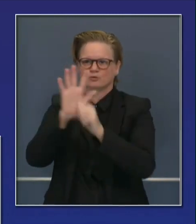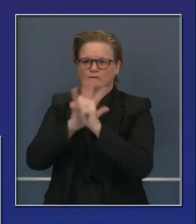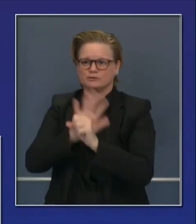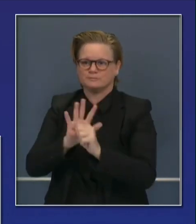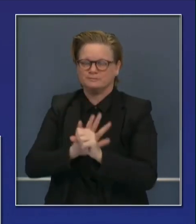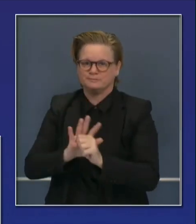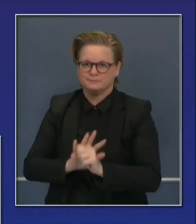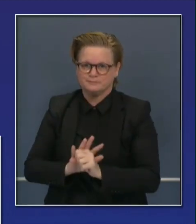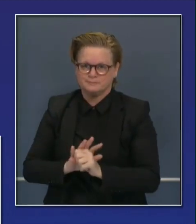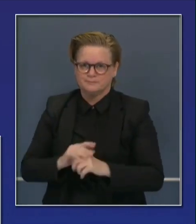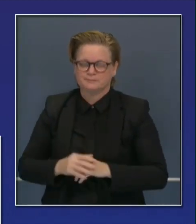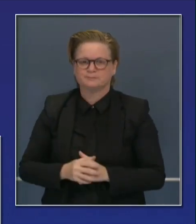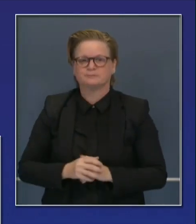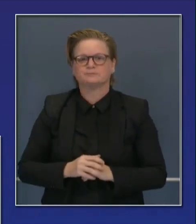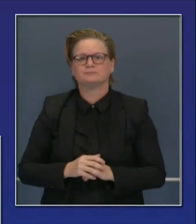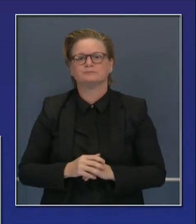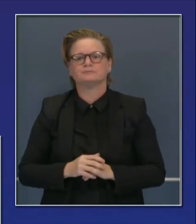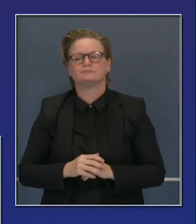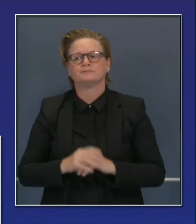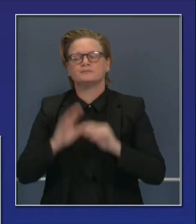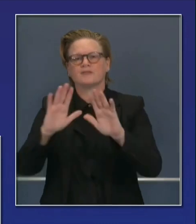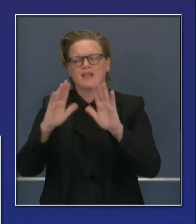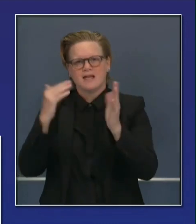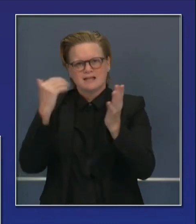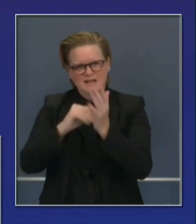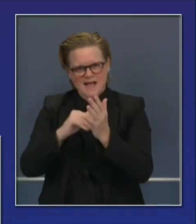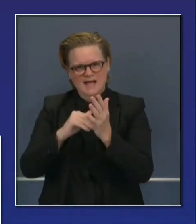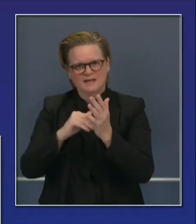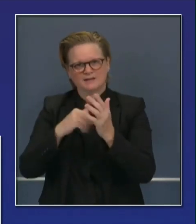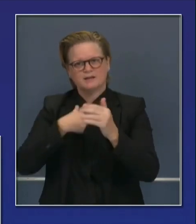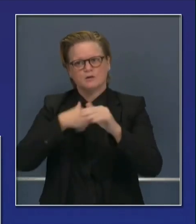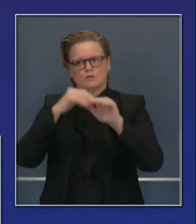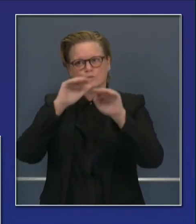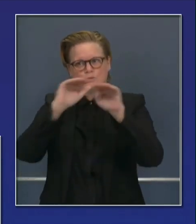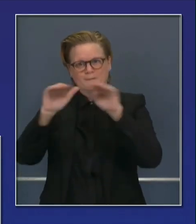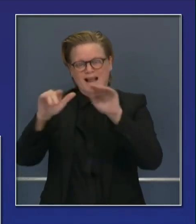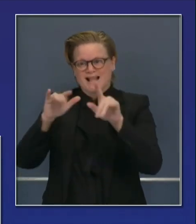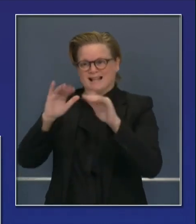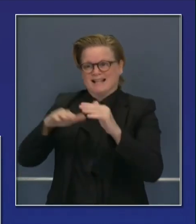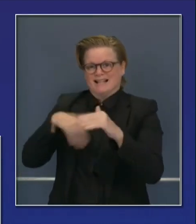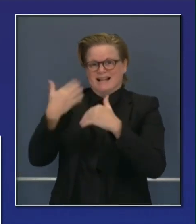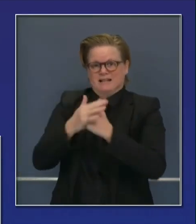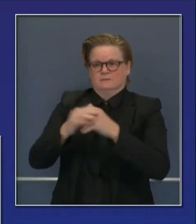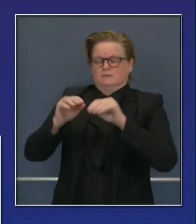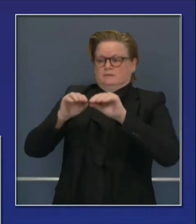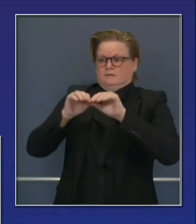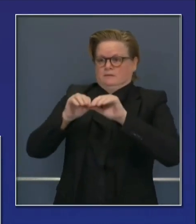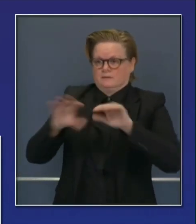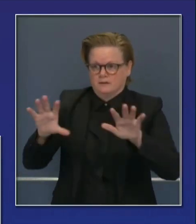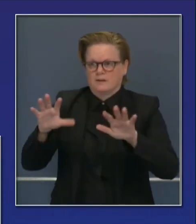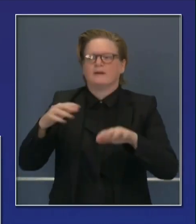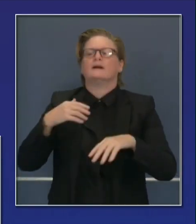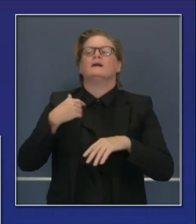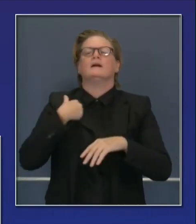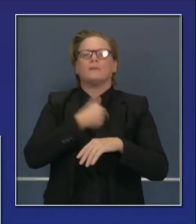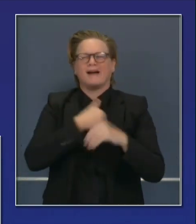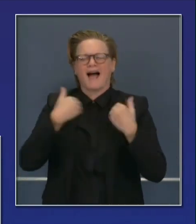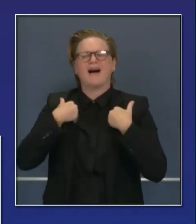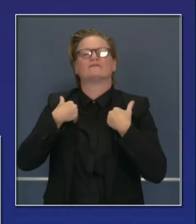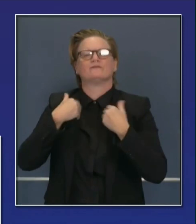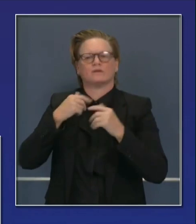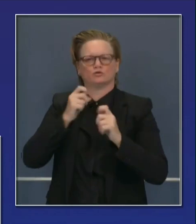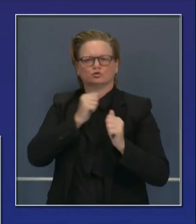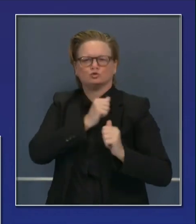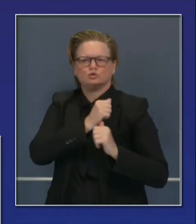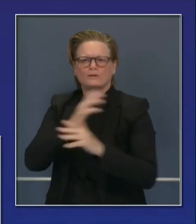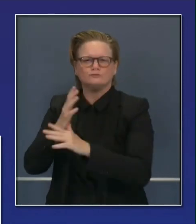you, in the subsequent distributions, we have a unique distribution strategy that distinguishes itself